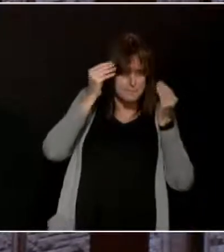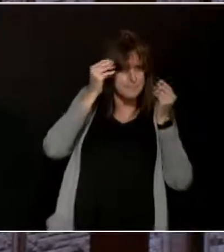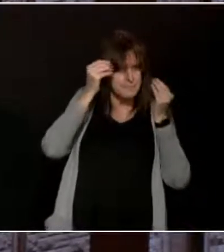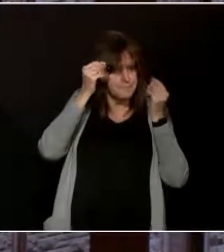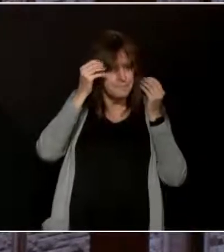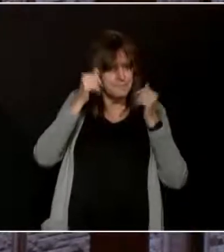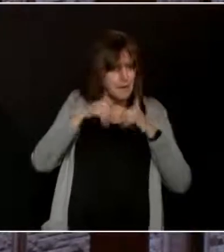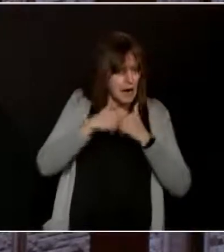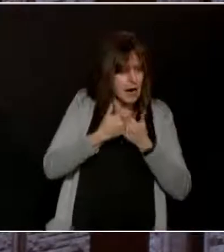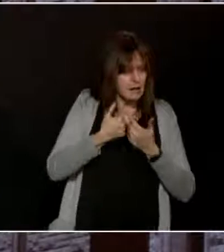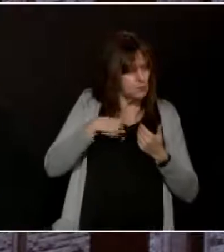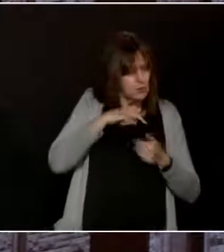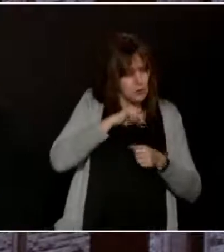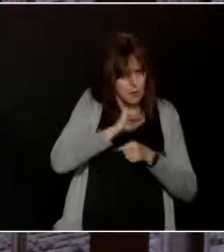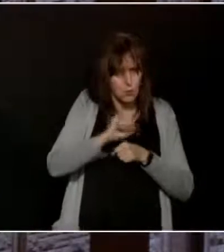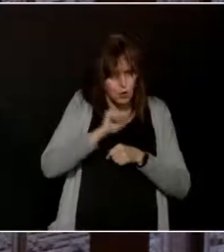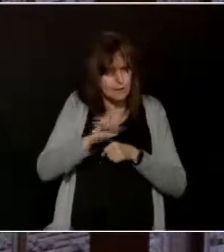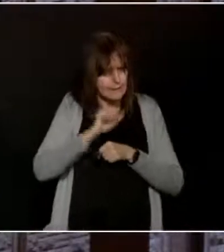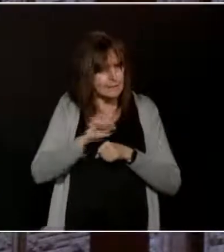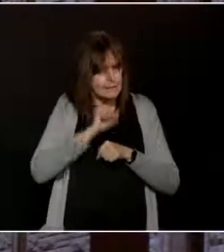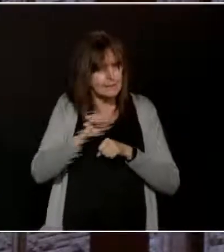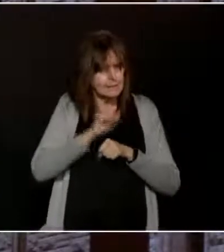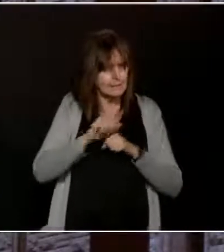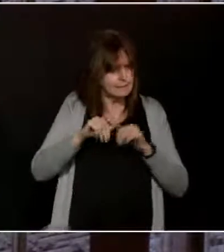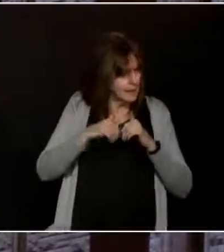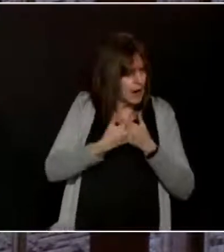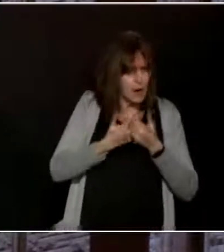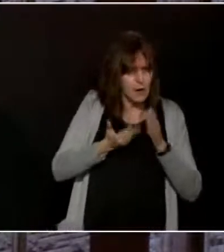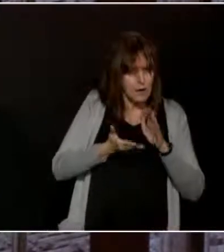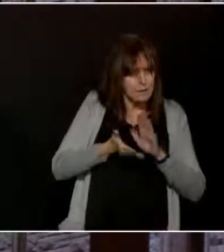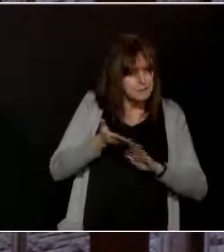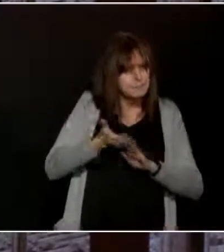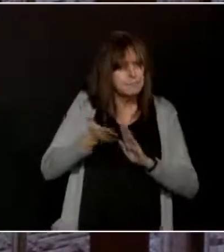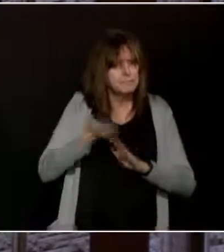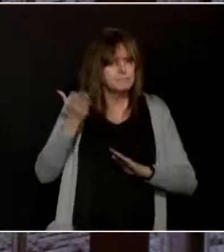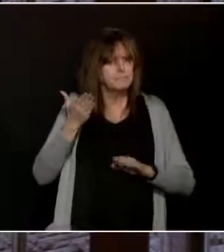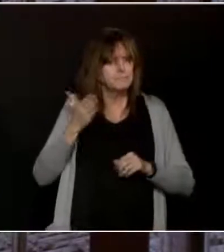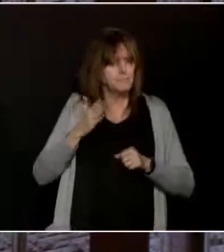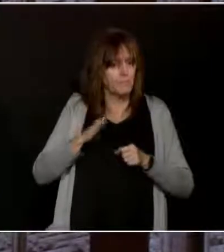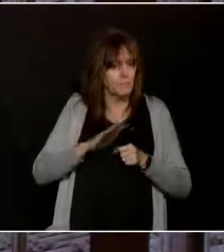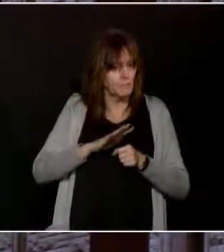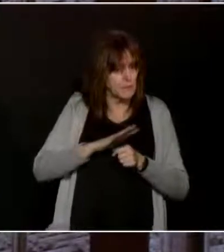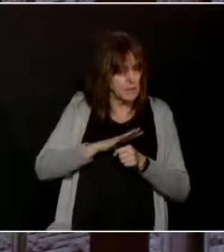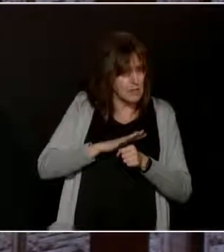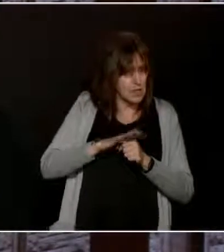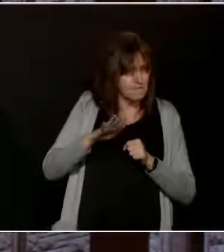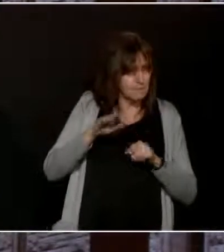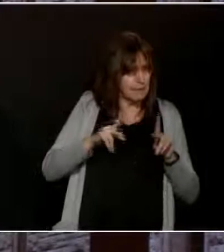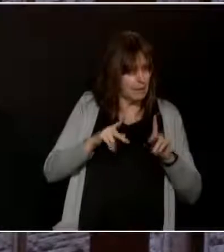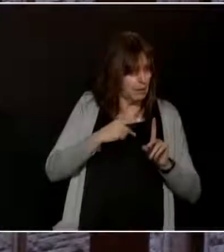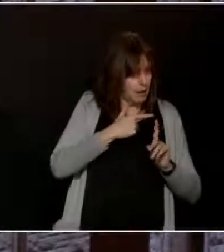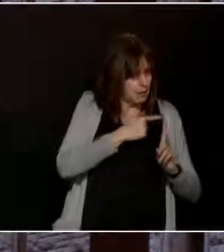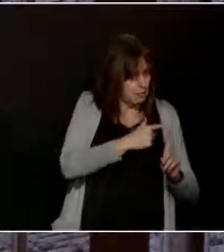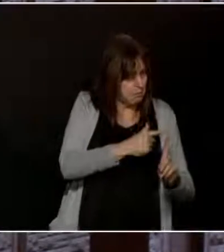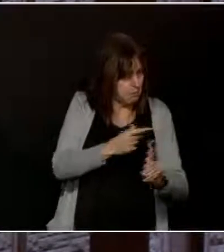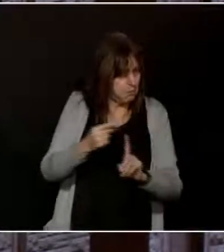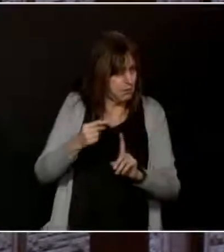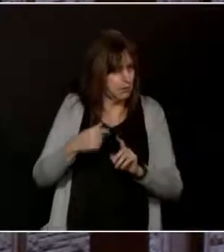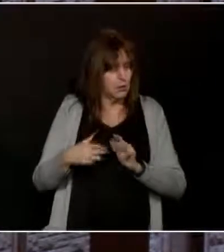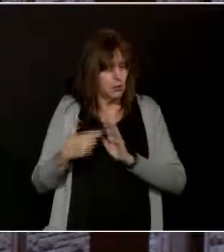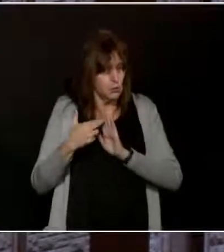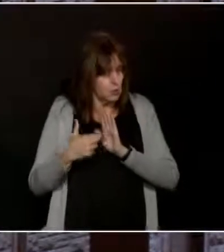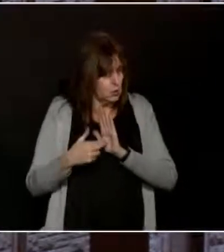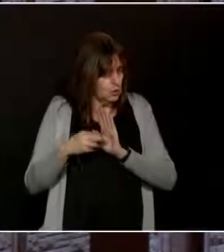might undertake to carry that out, because when do you have enough coverage to do that, to make sure you can have